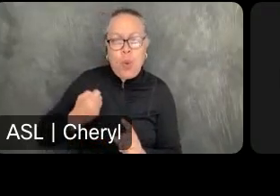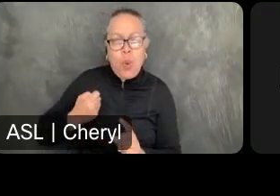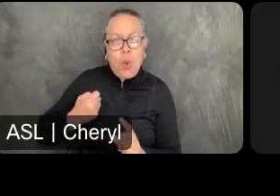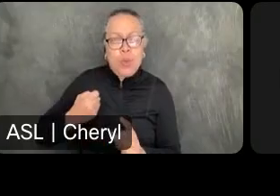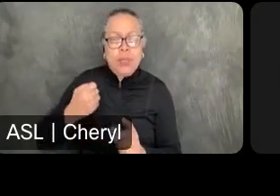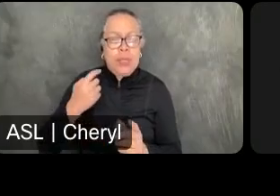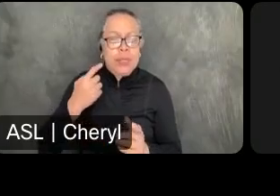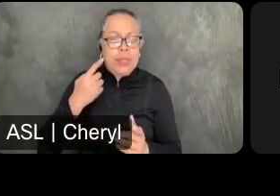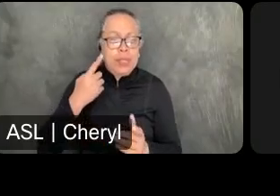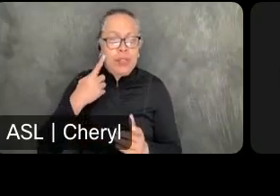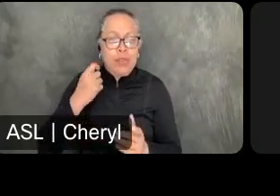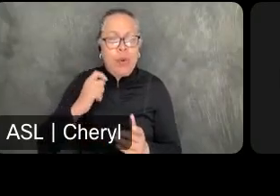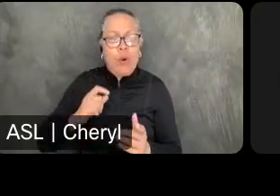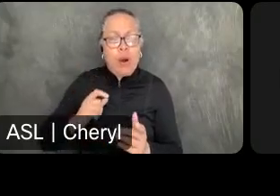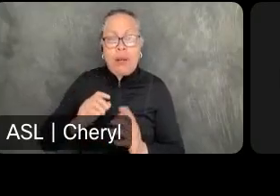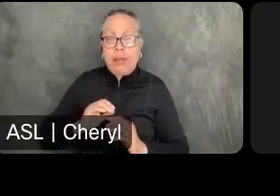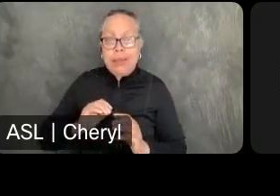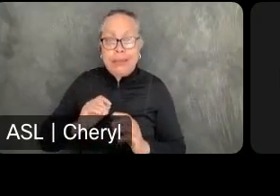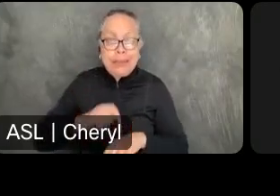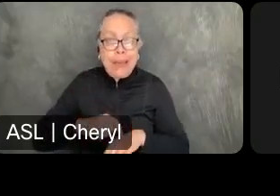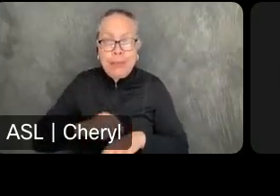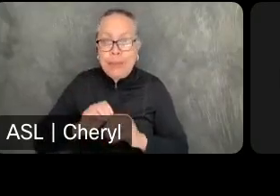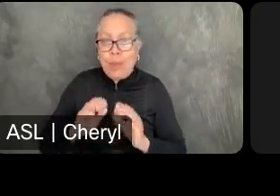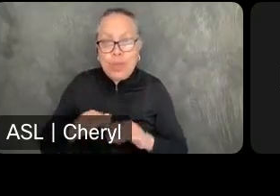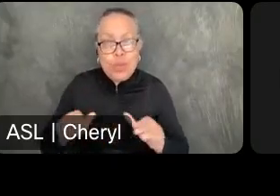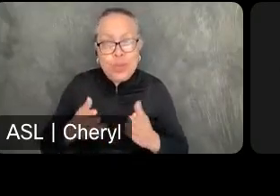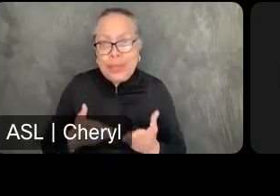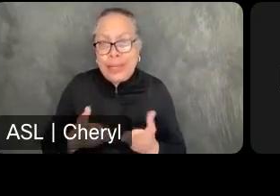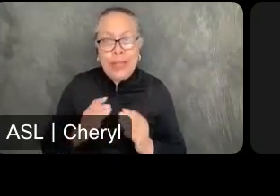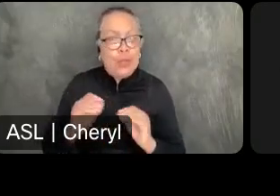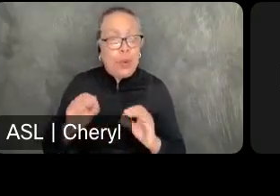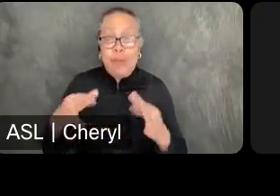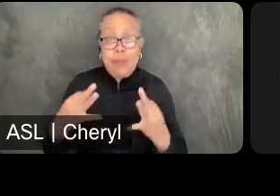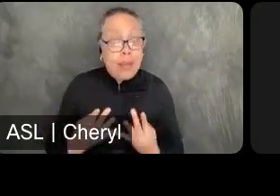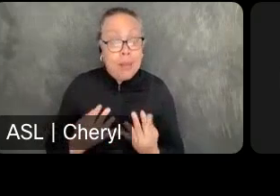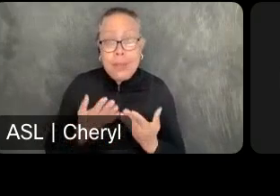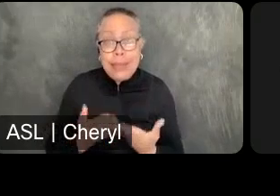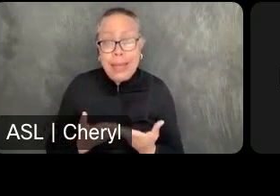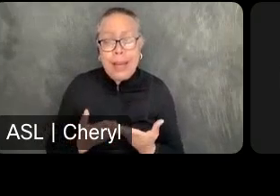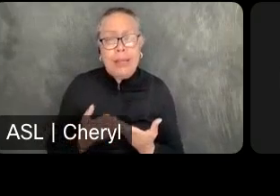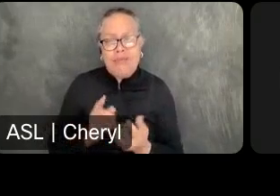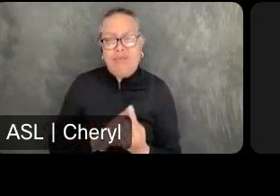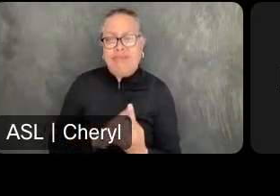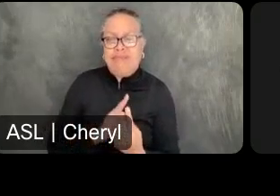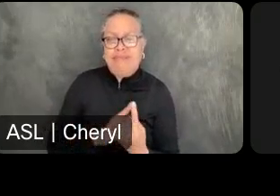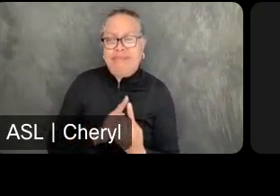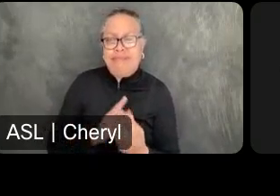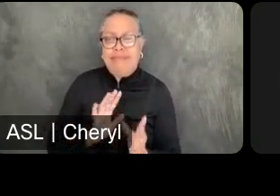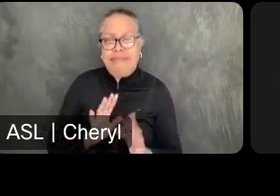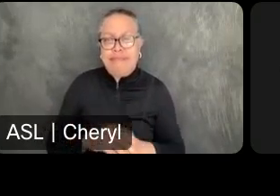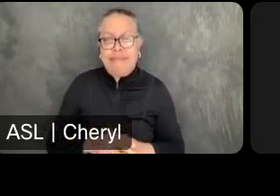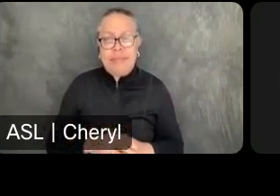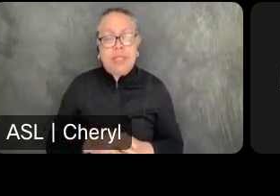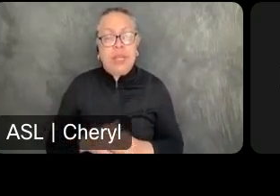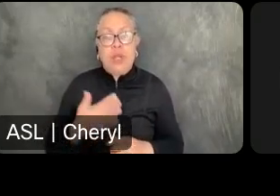of sessions with children or family sessions. Um, and we don't want to be asking,